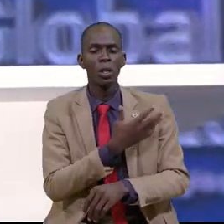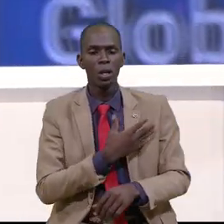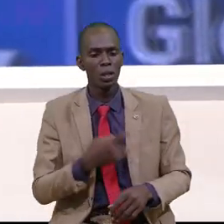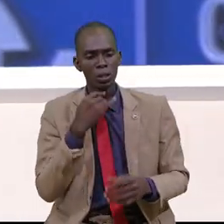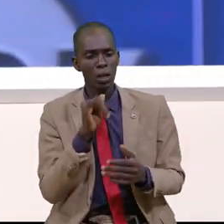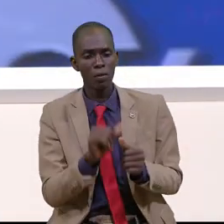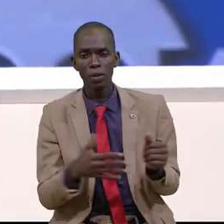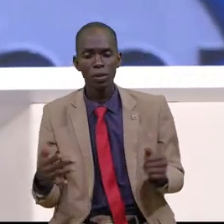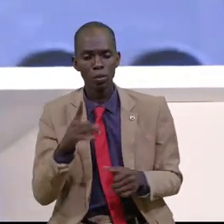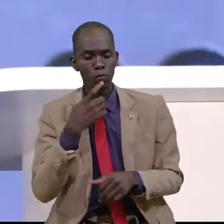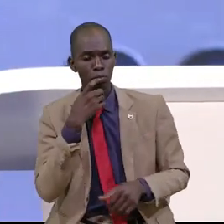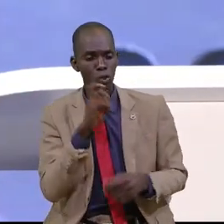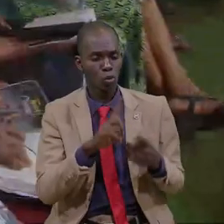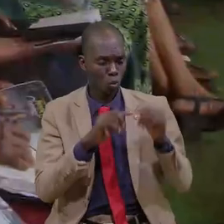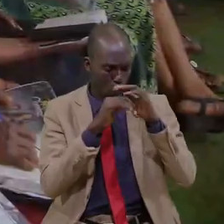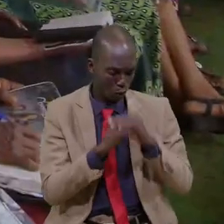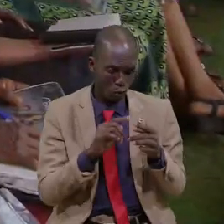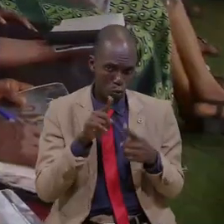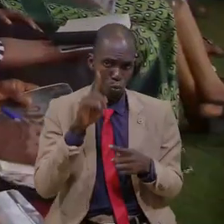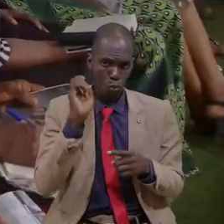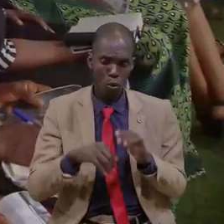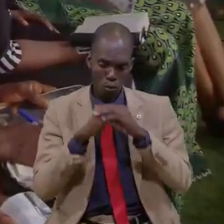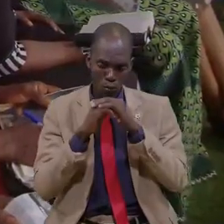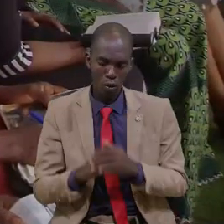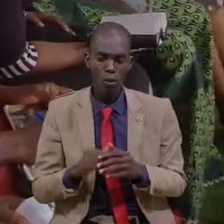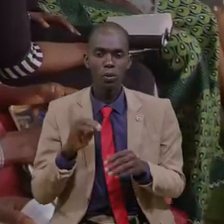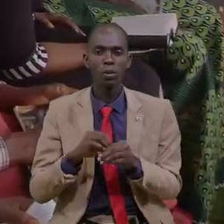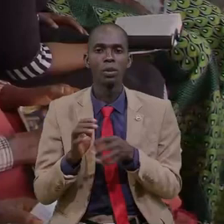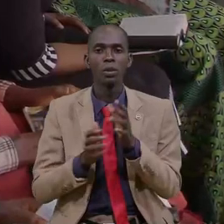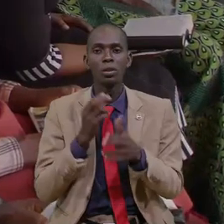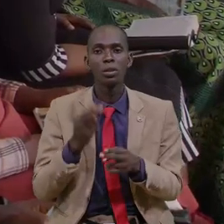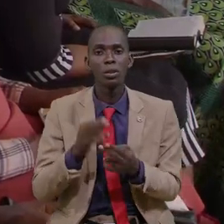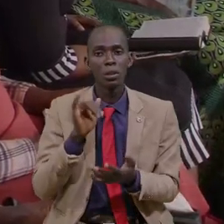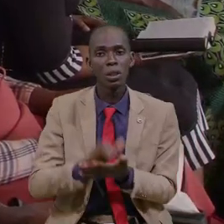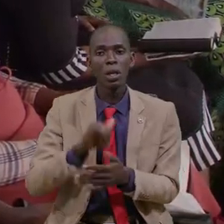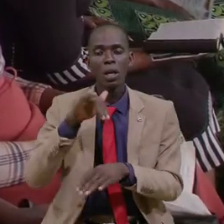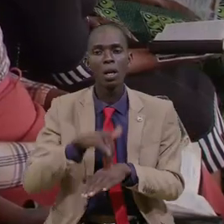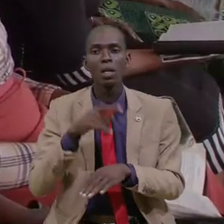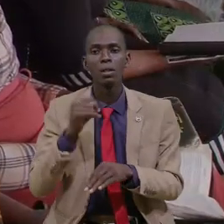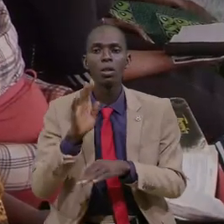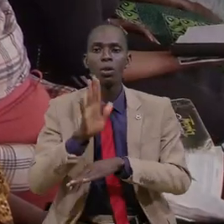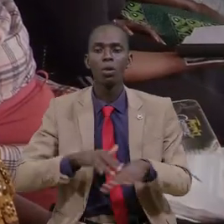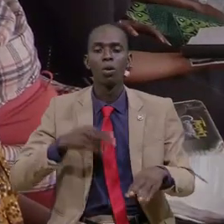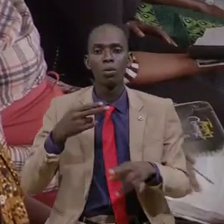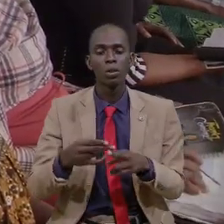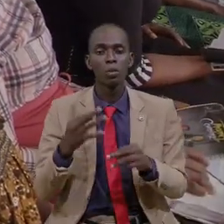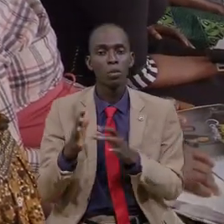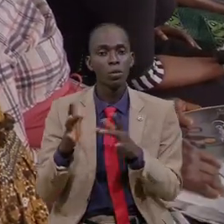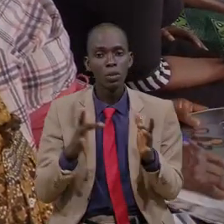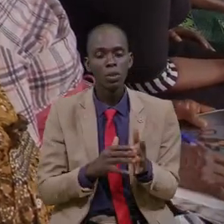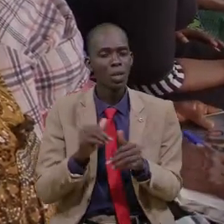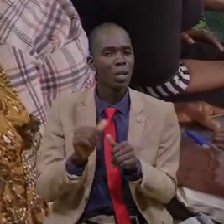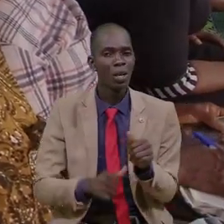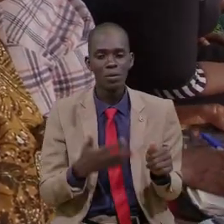will bow in Jesus' name. That at the name of Jesus, every knee shall bow, of things